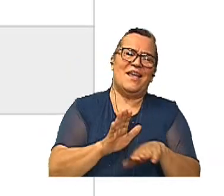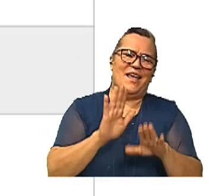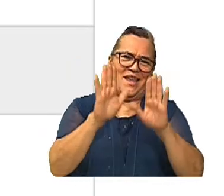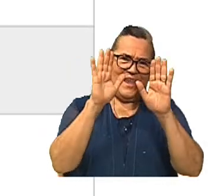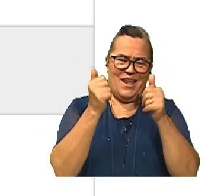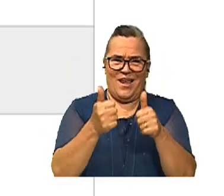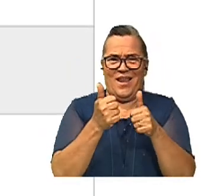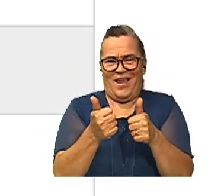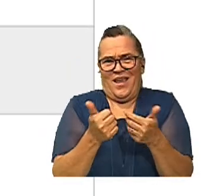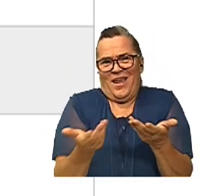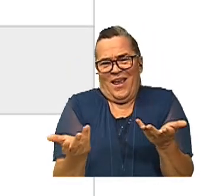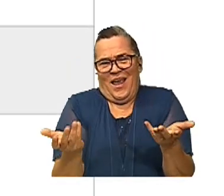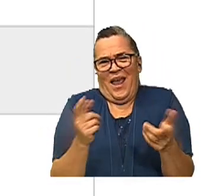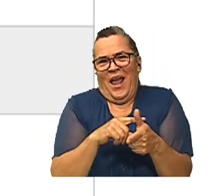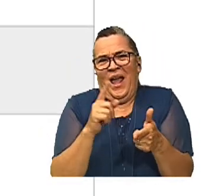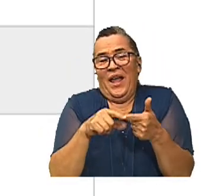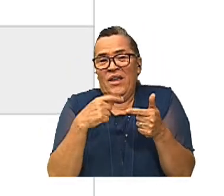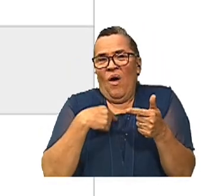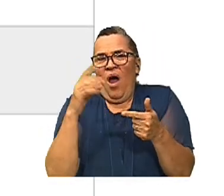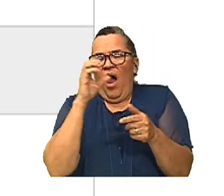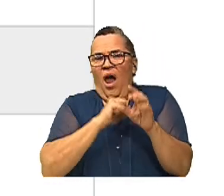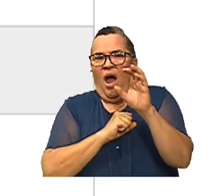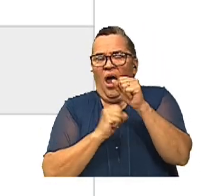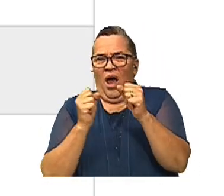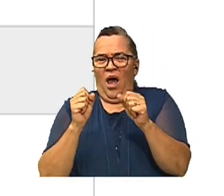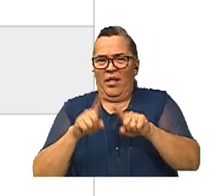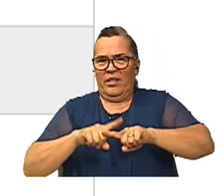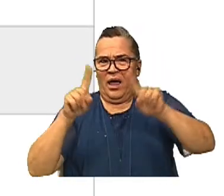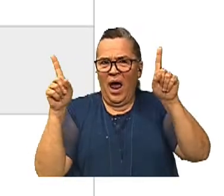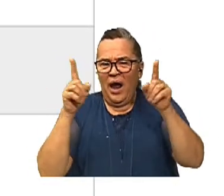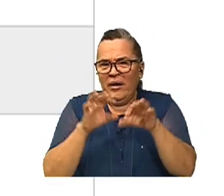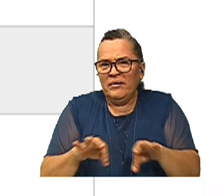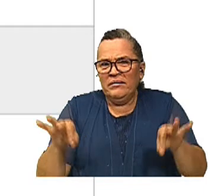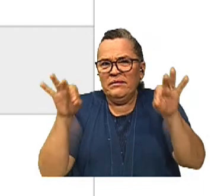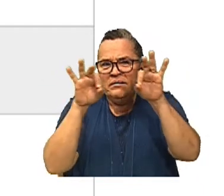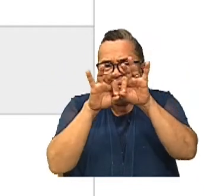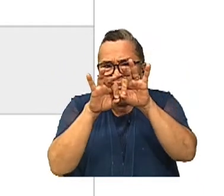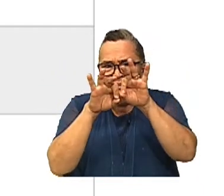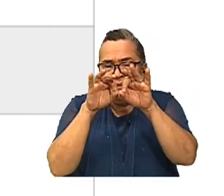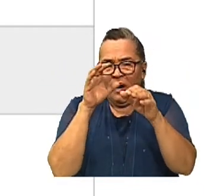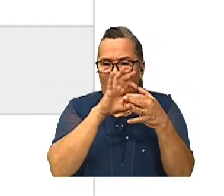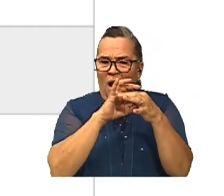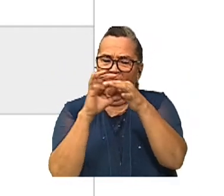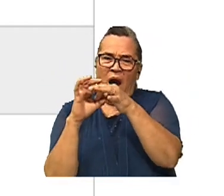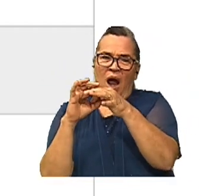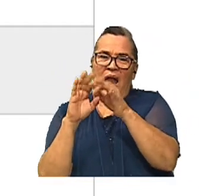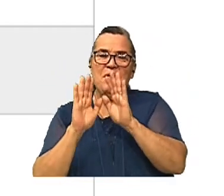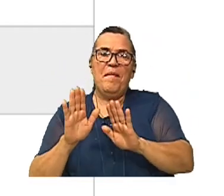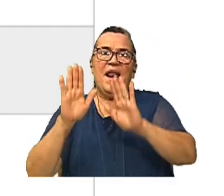then, I distinguished important information about Costa Rican marble.